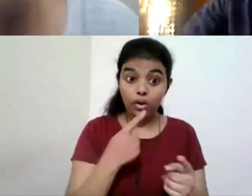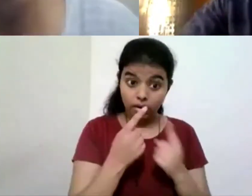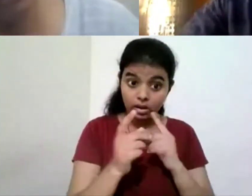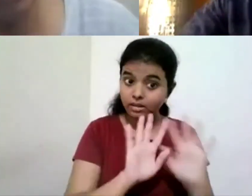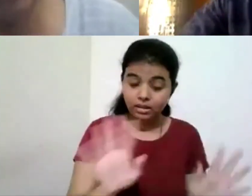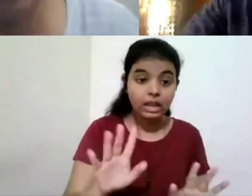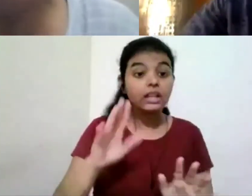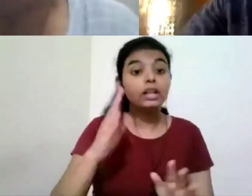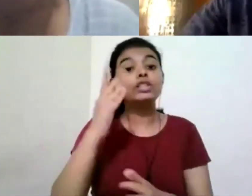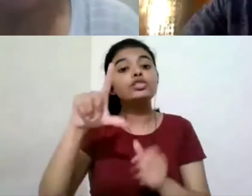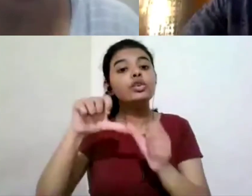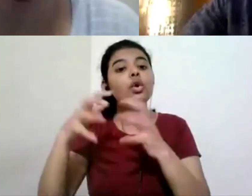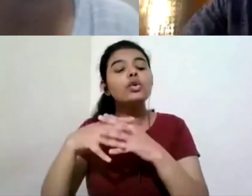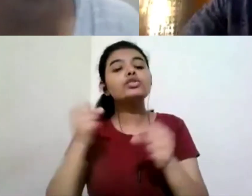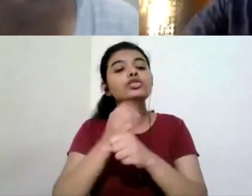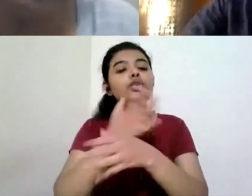about